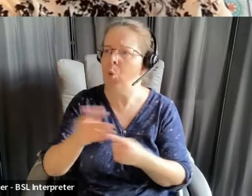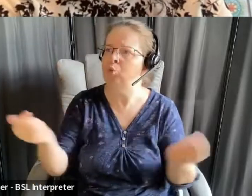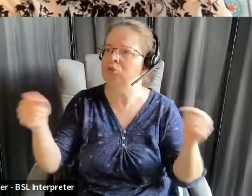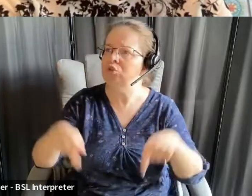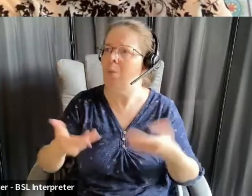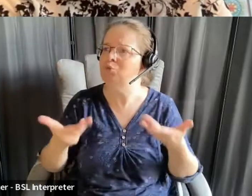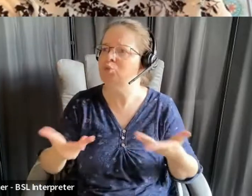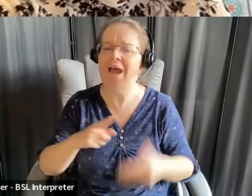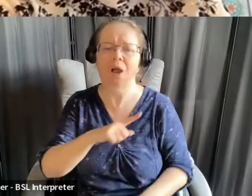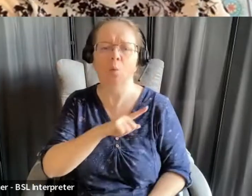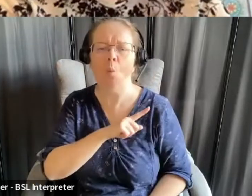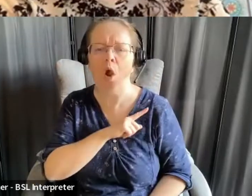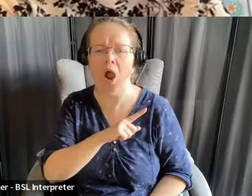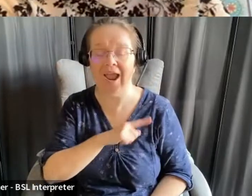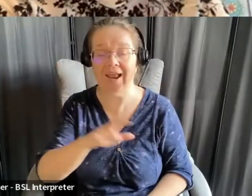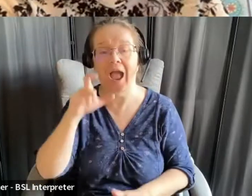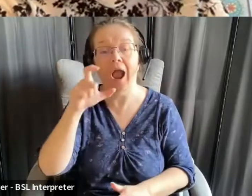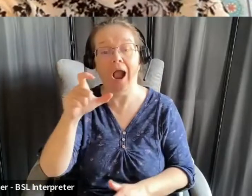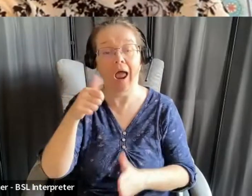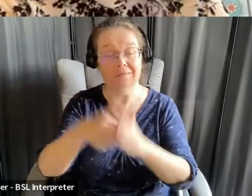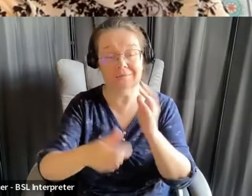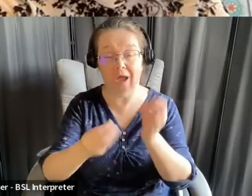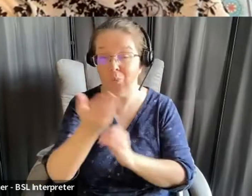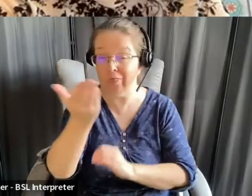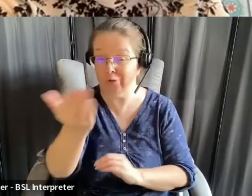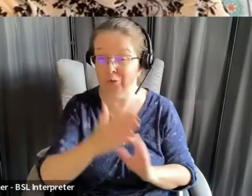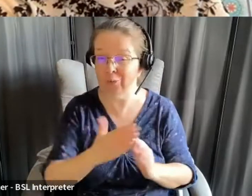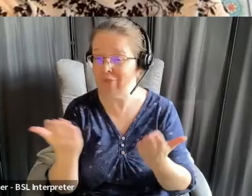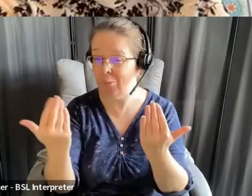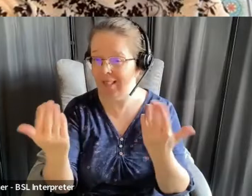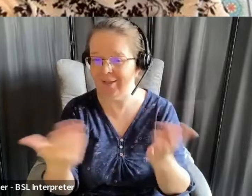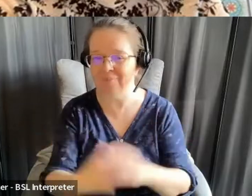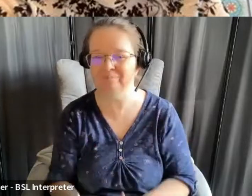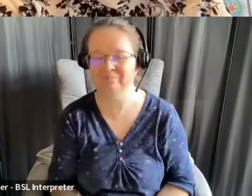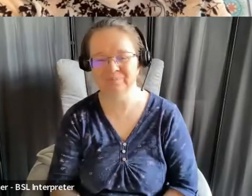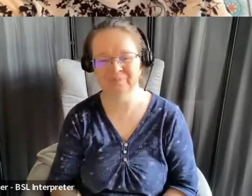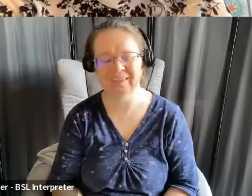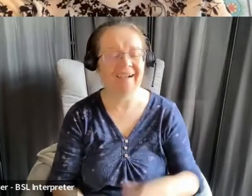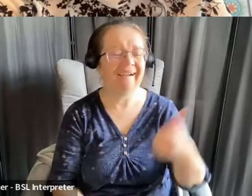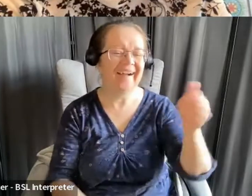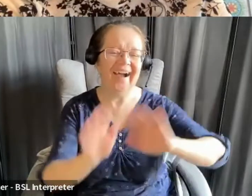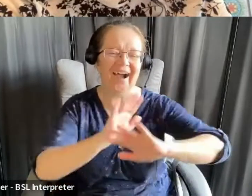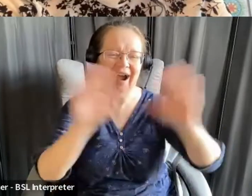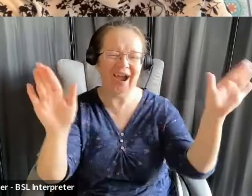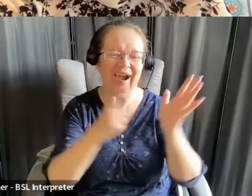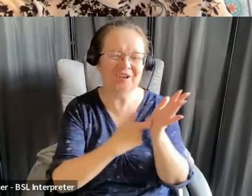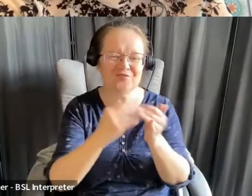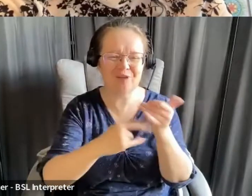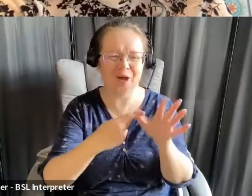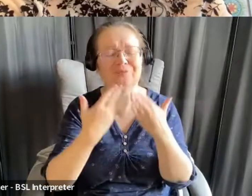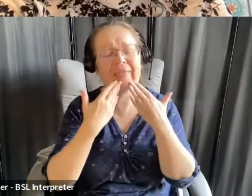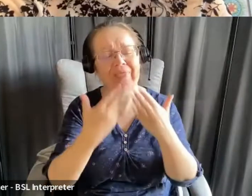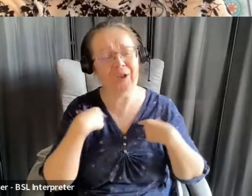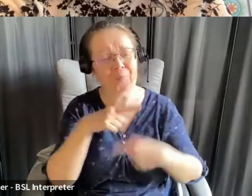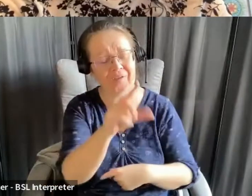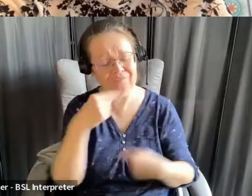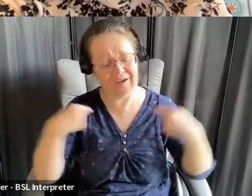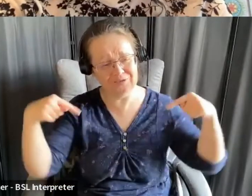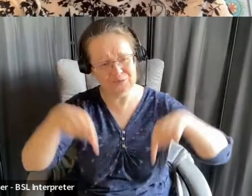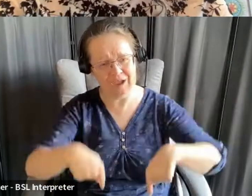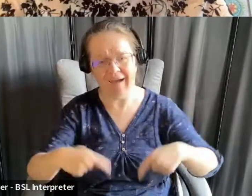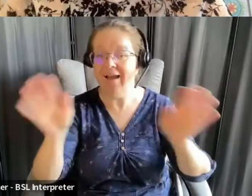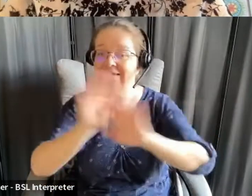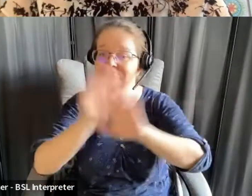today. So Carley, I'm going to start with you. Welcome. Hi Rosa, thank you for having me today, and hello to